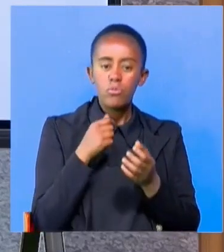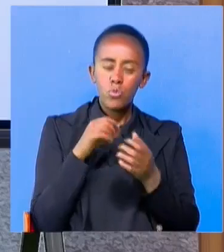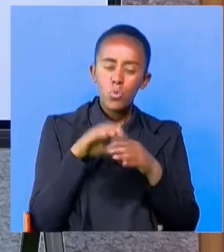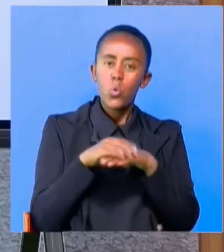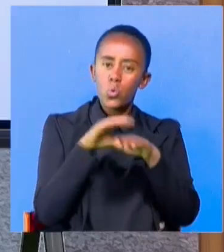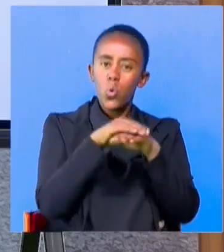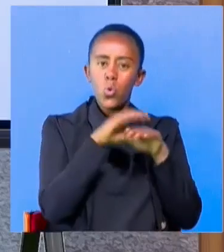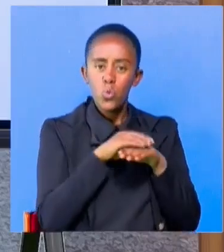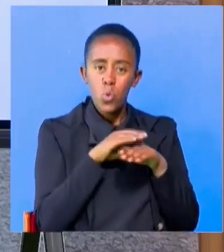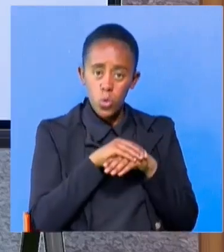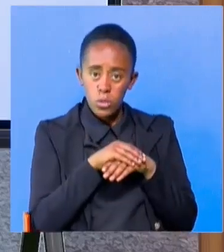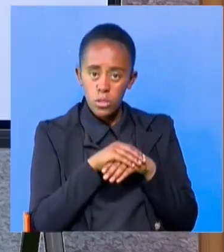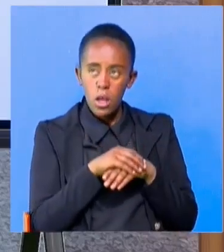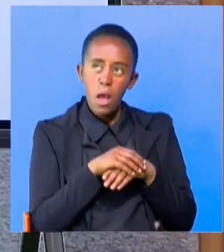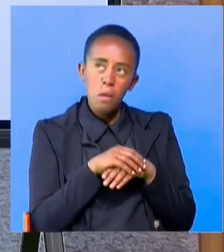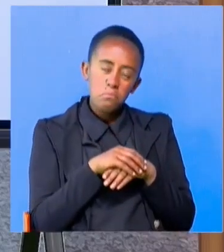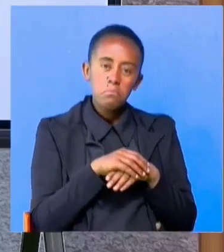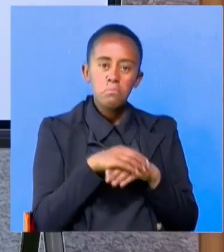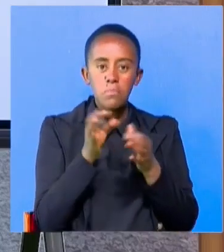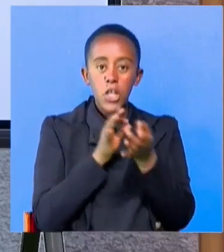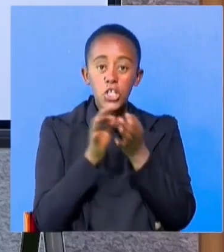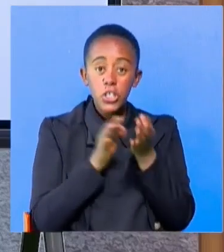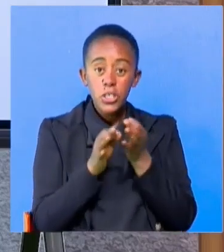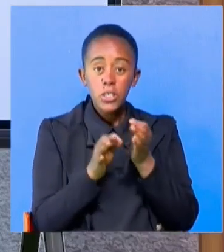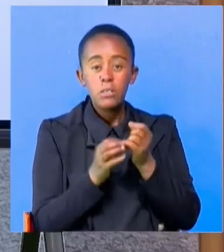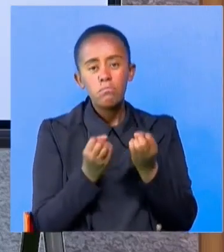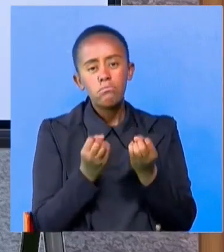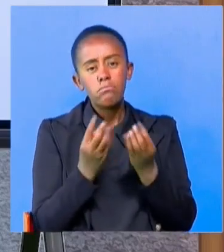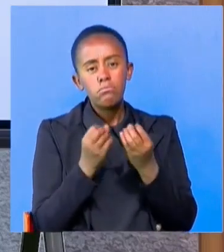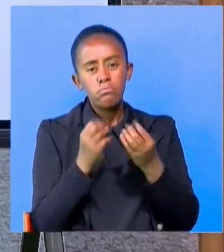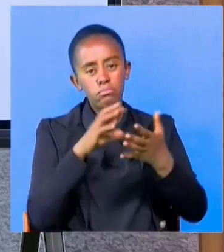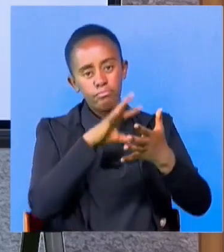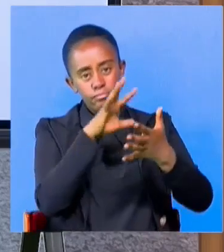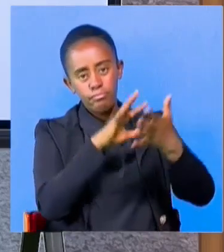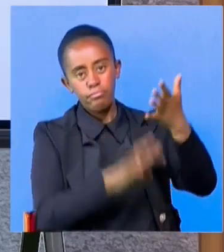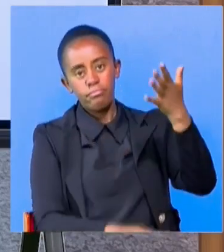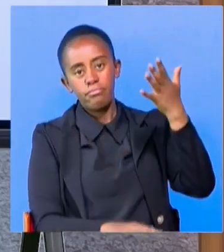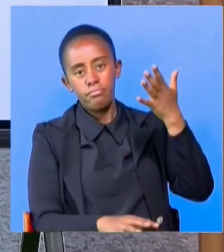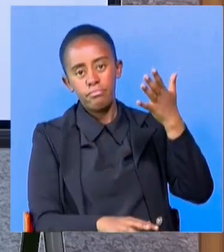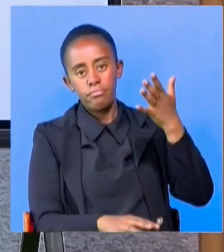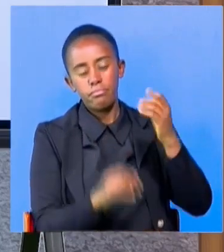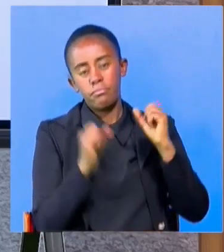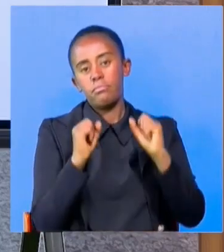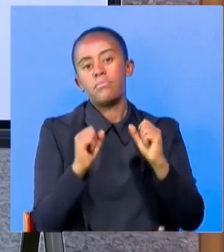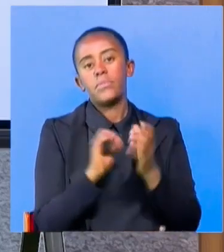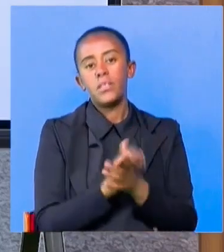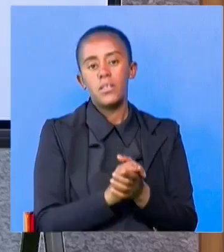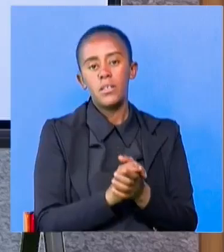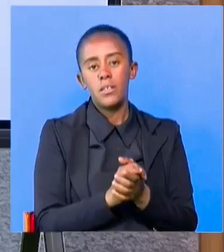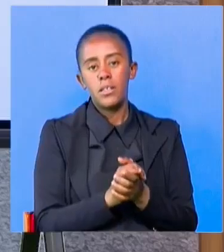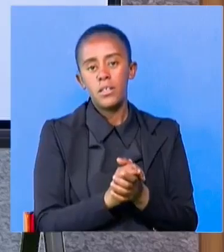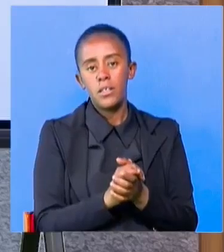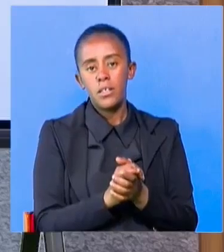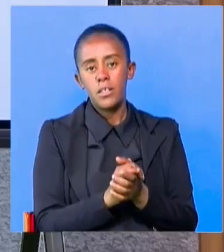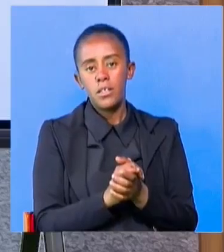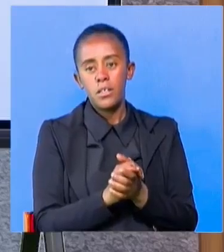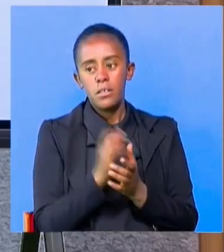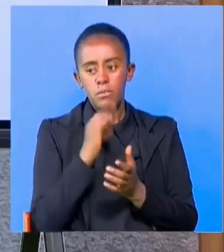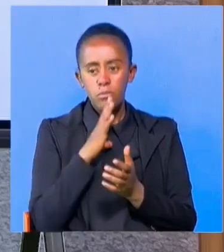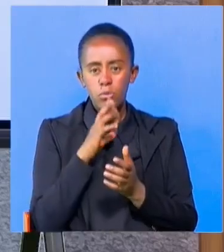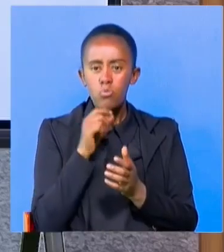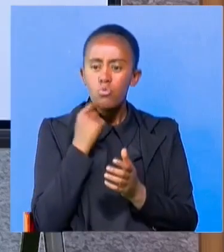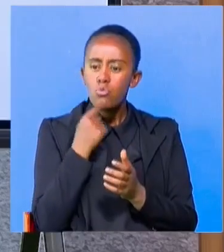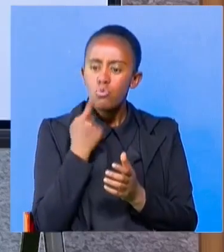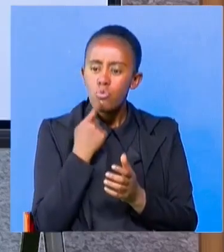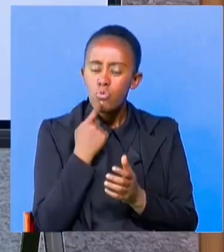yourselves, at least you have to mention so many things, as much as possible, someone to understand who